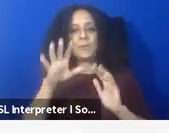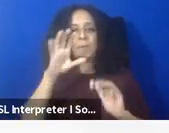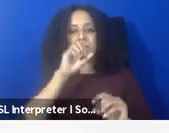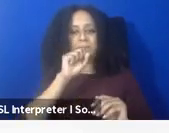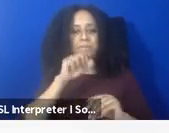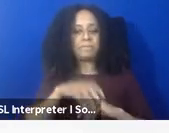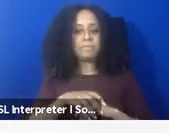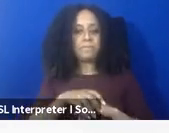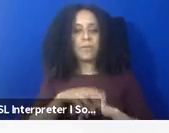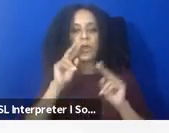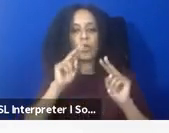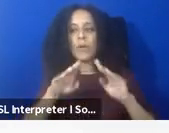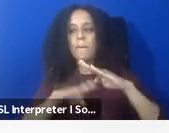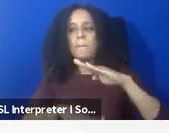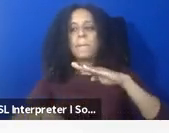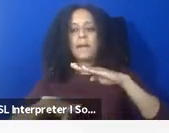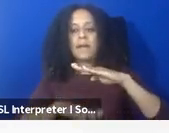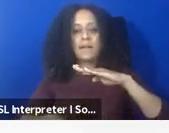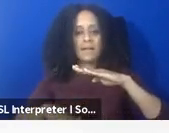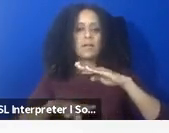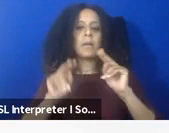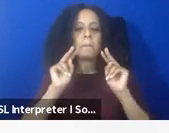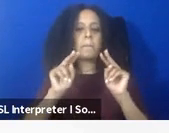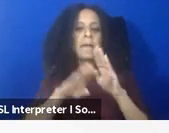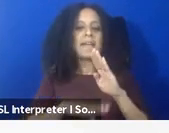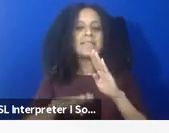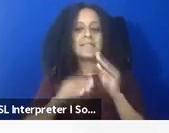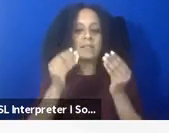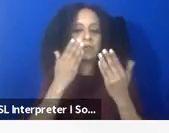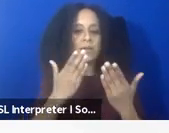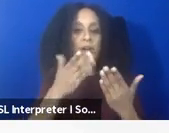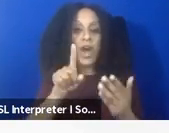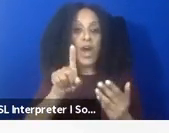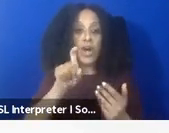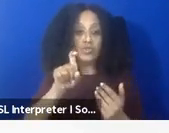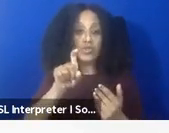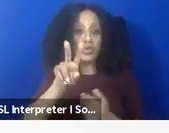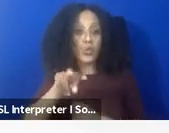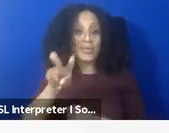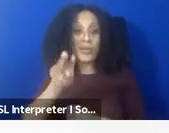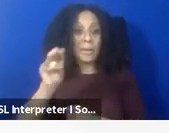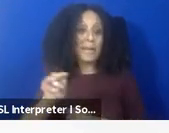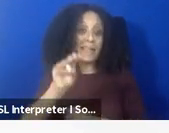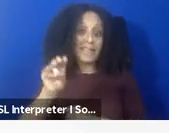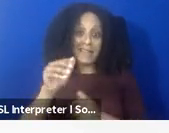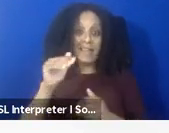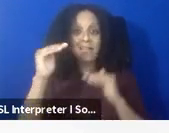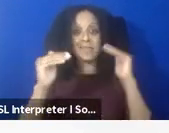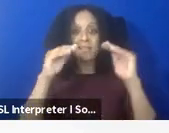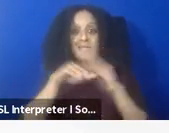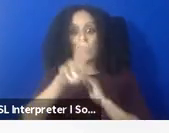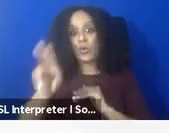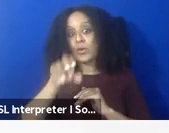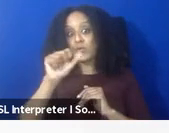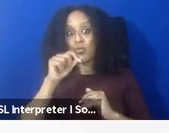So let's look at some basic epidemiologic data. There are approximately 122 million adults in the United States that